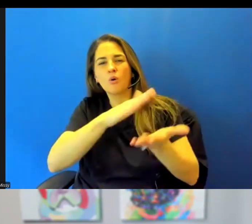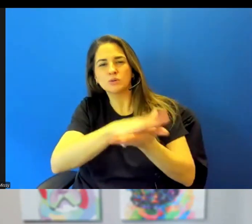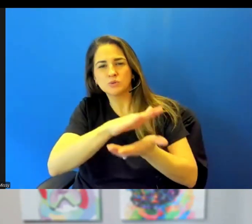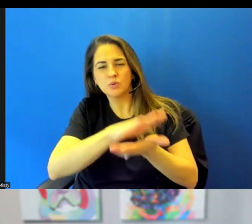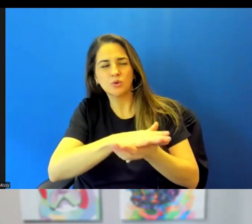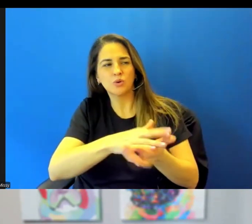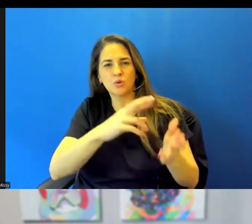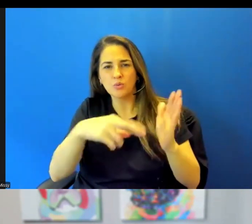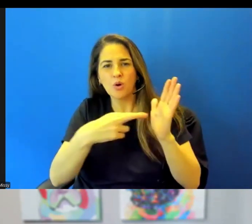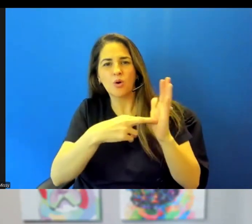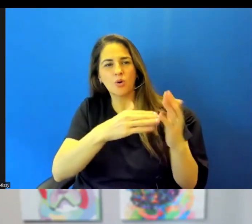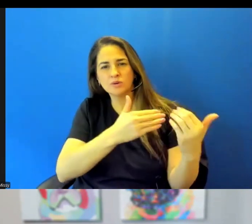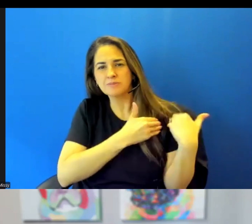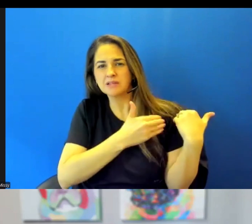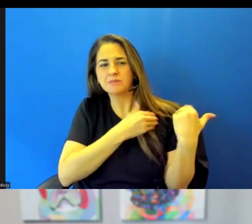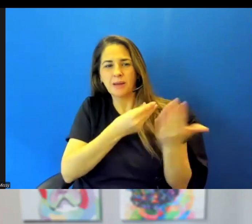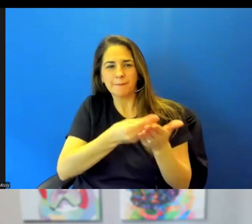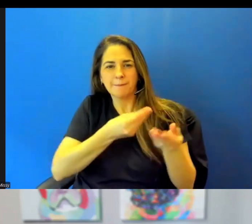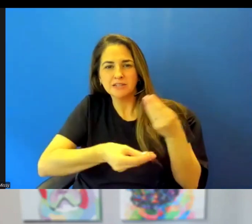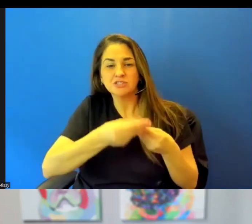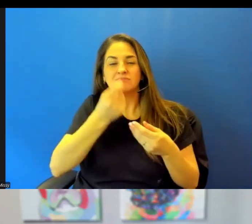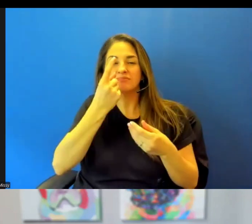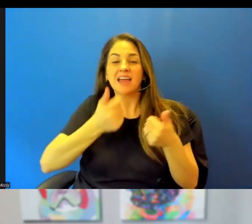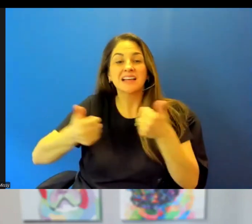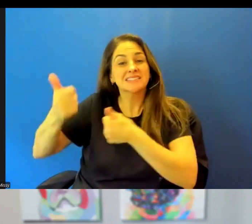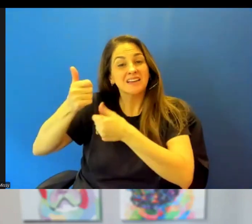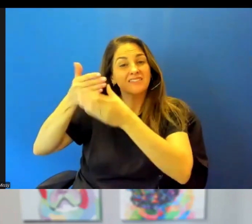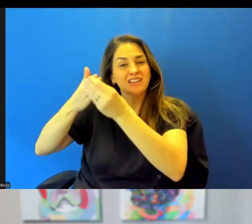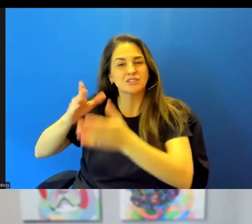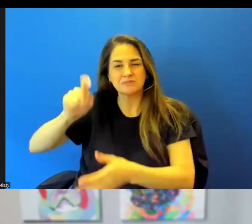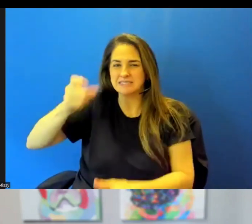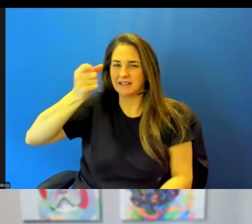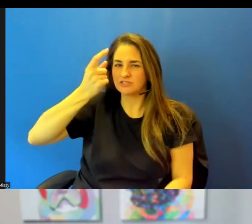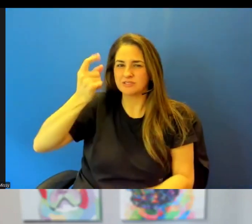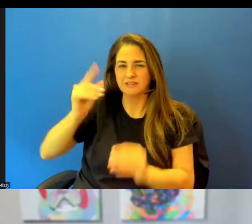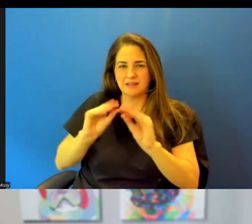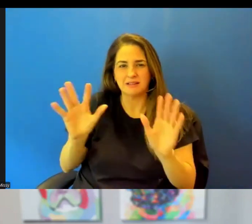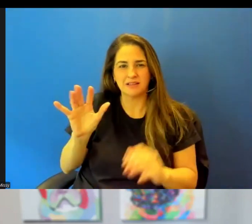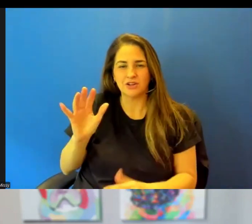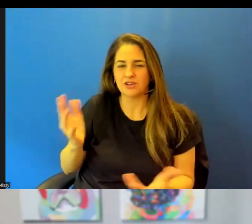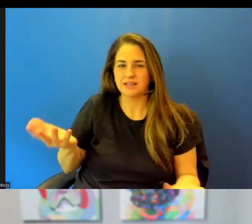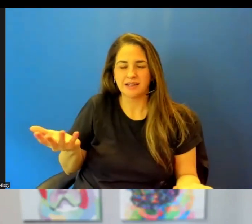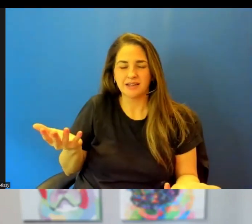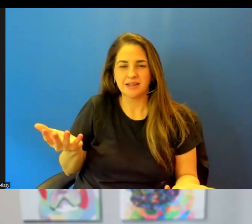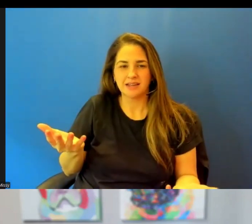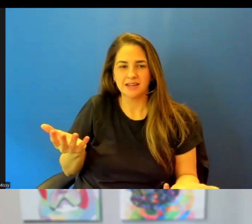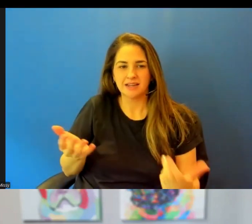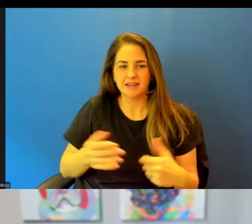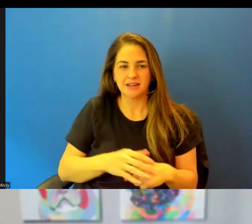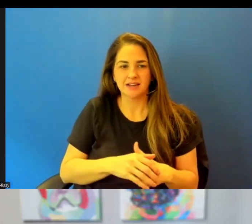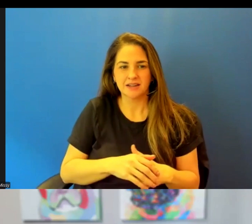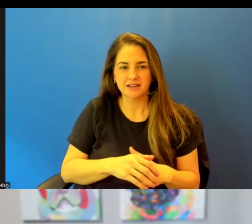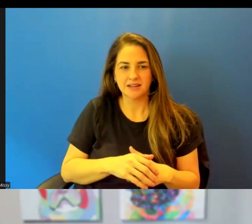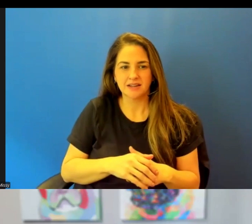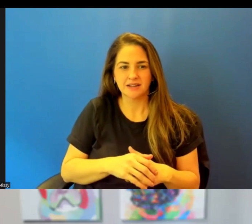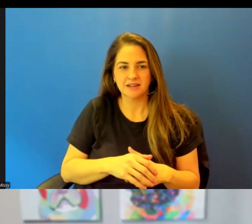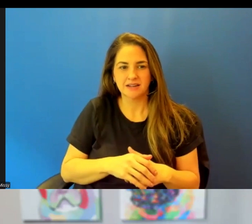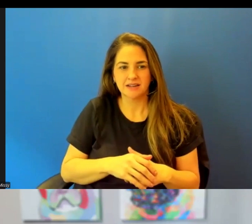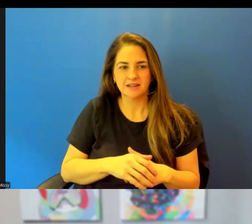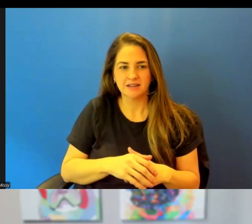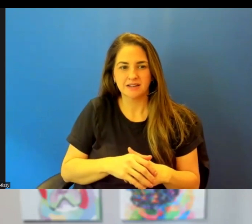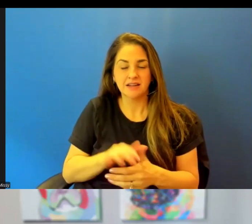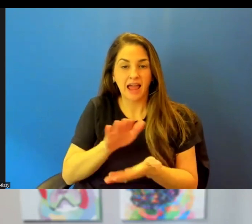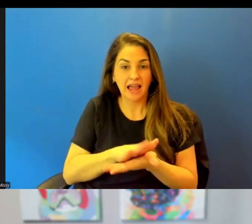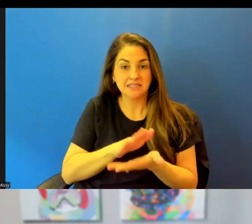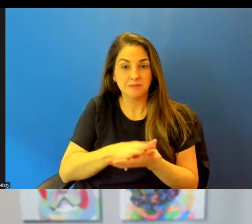think our executive leadership need to be aware of that, and that our academic